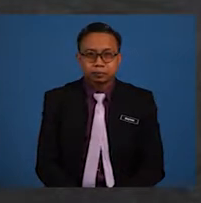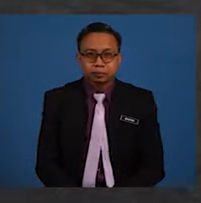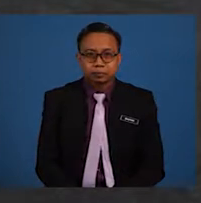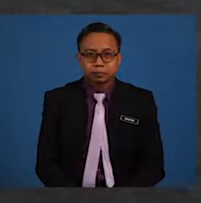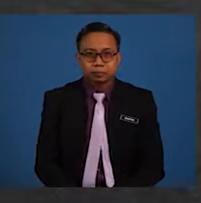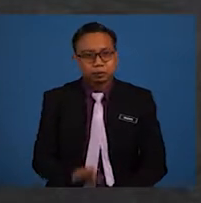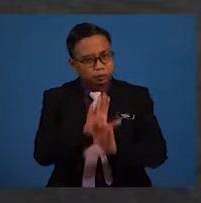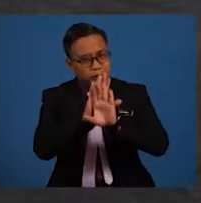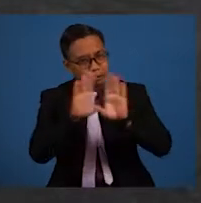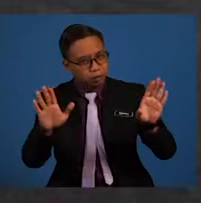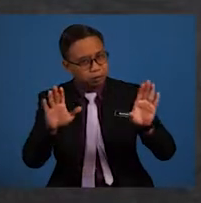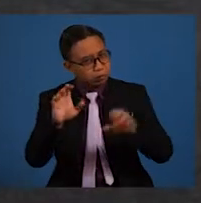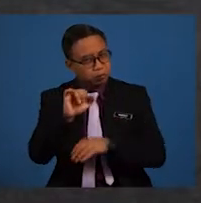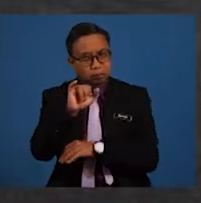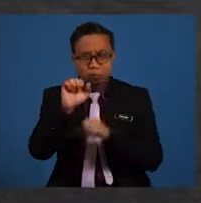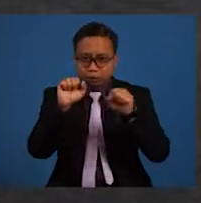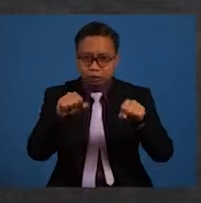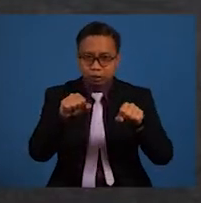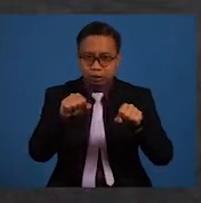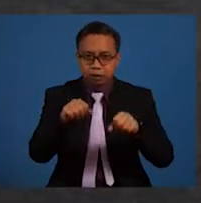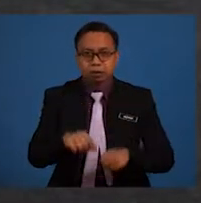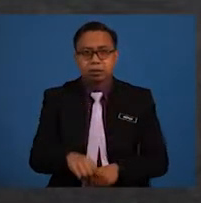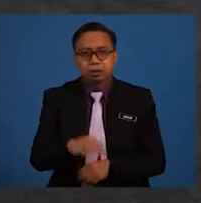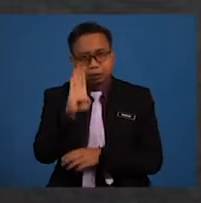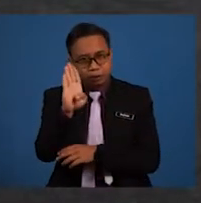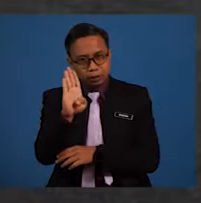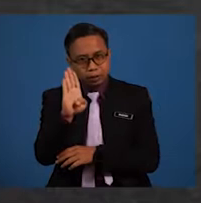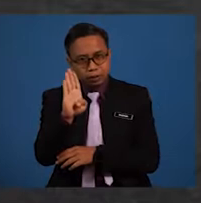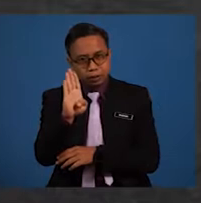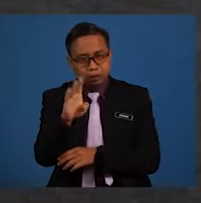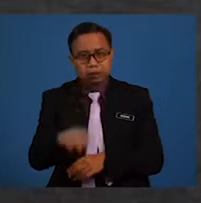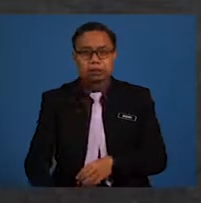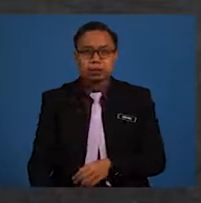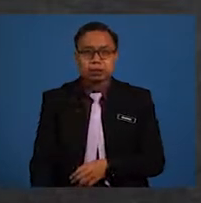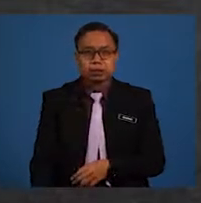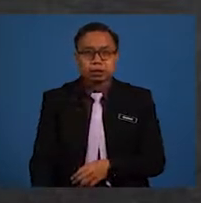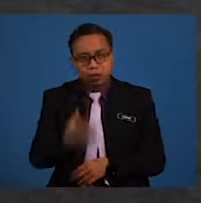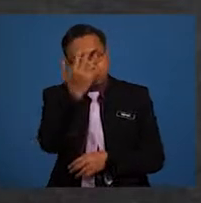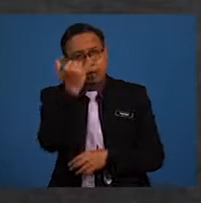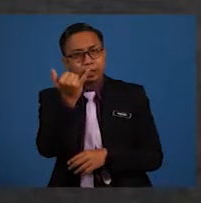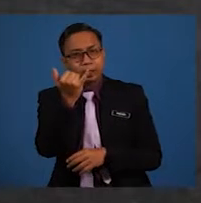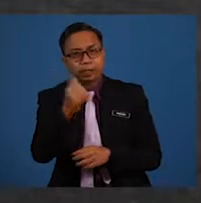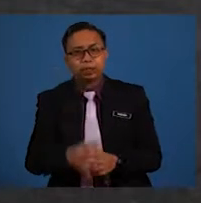You cannot choose option B either. And why so?